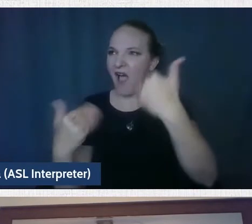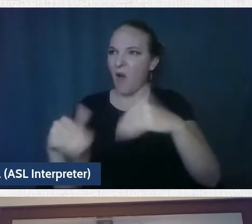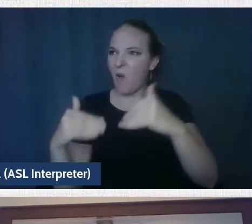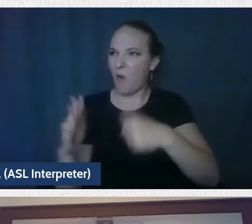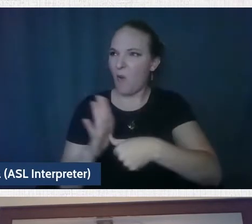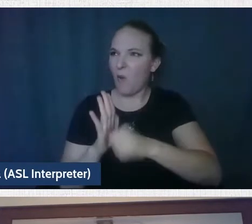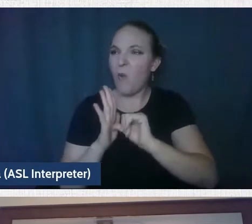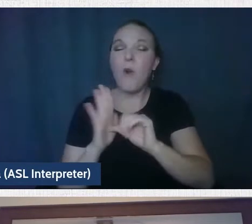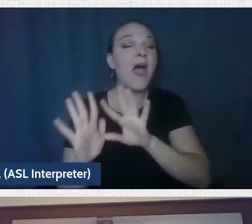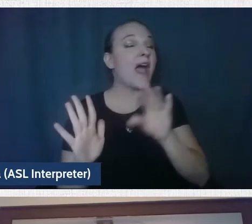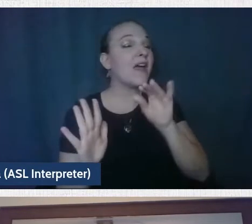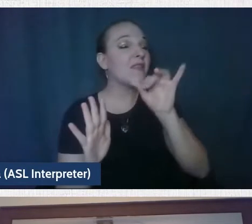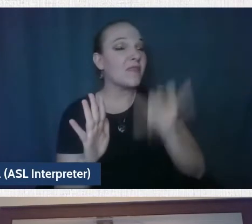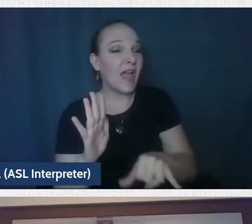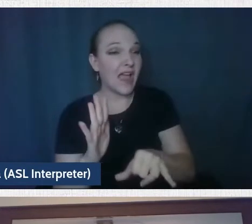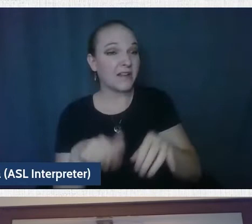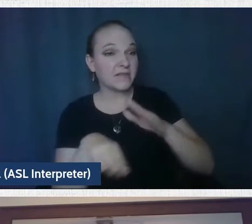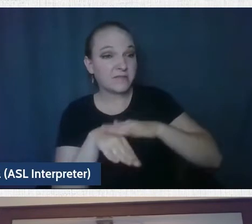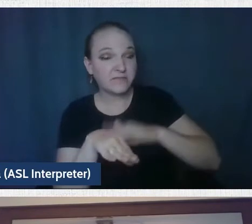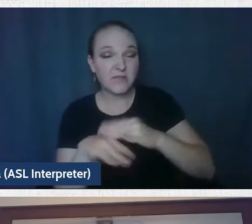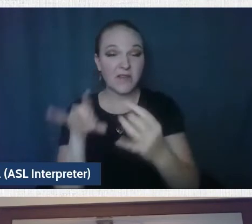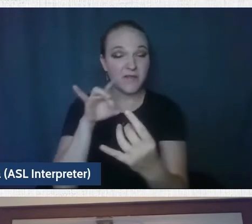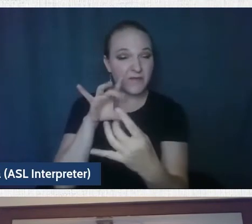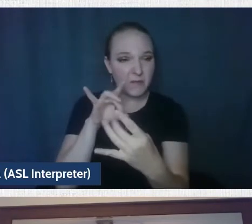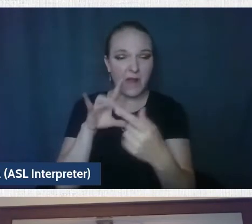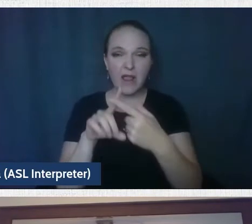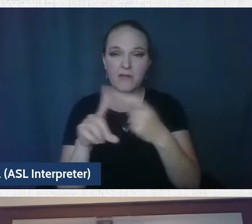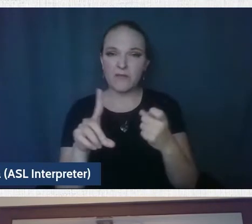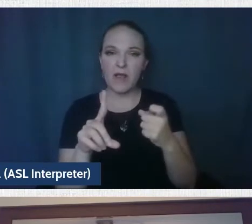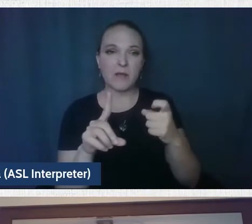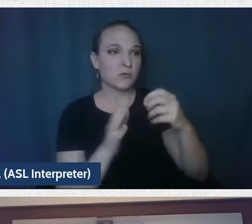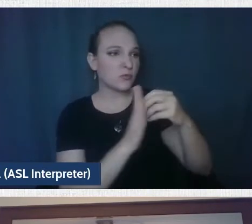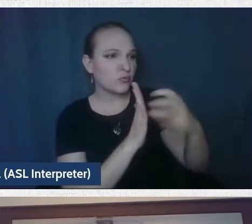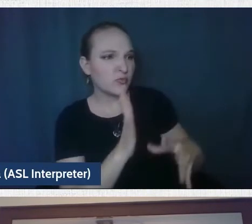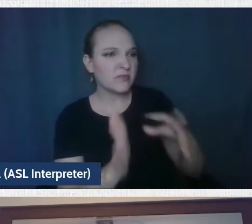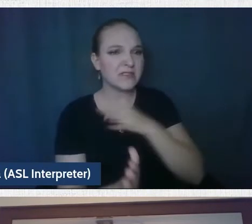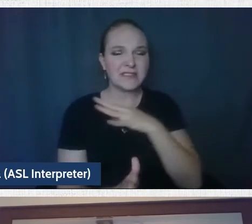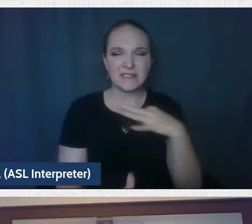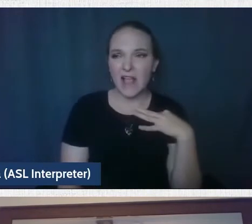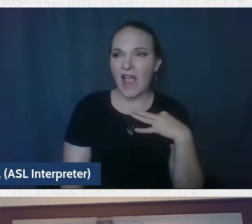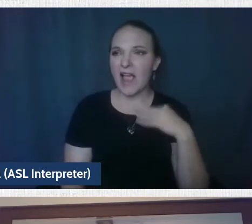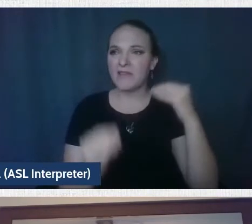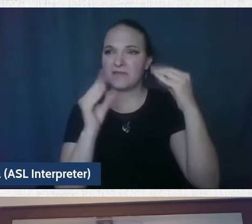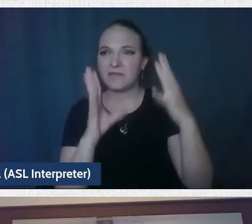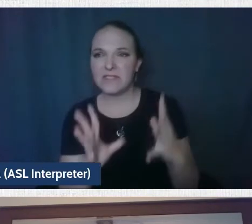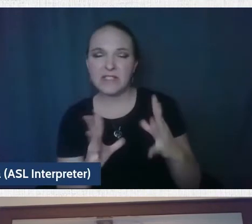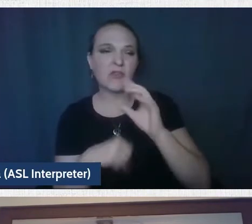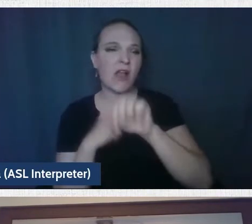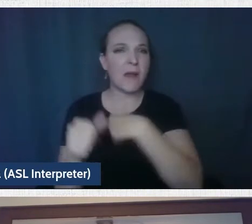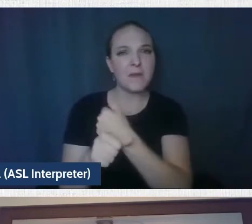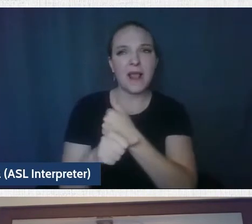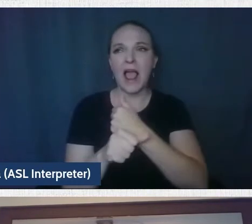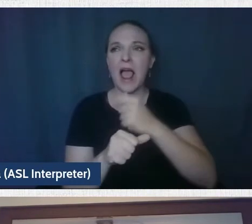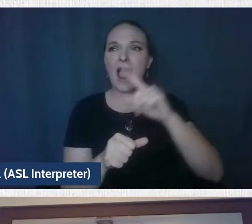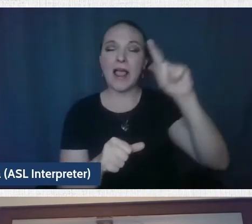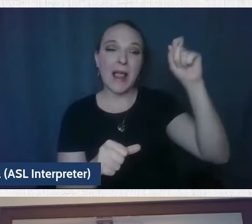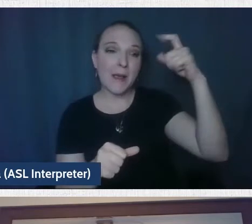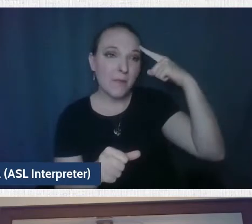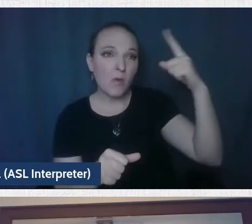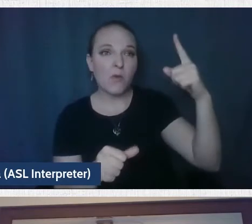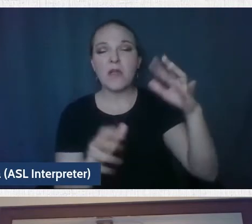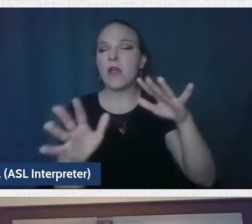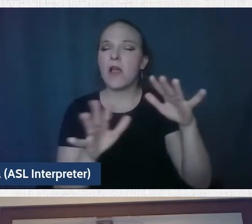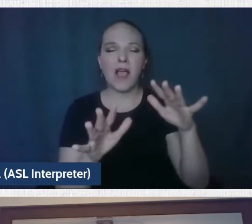that we received from all our constituents, students, faculty, staff, alumni, employers, really helped us